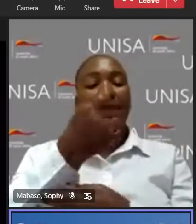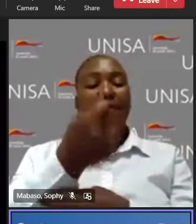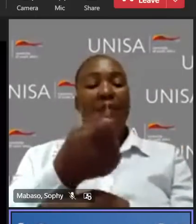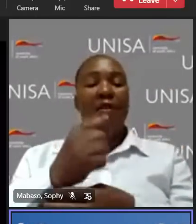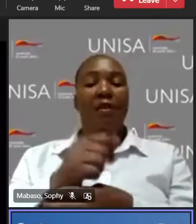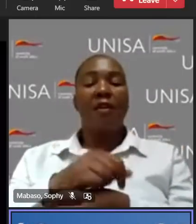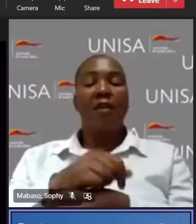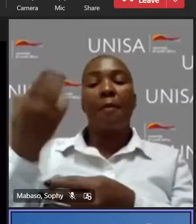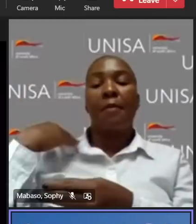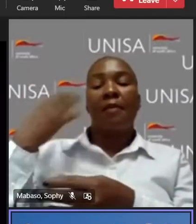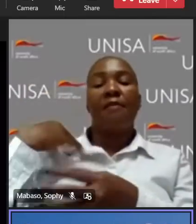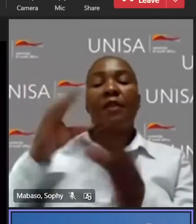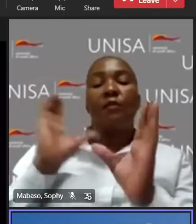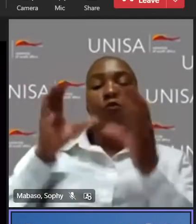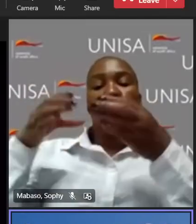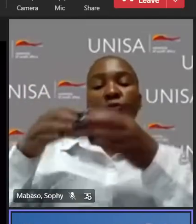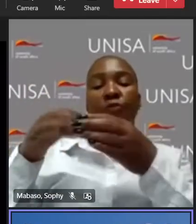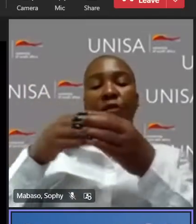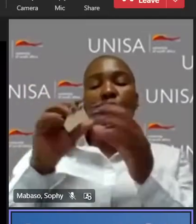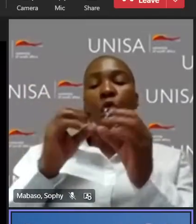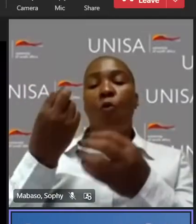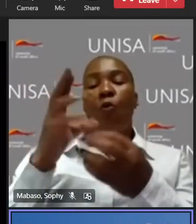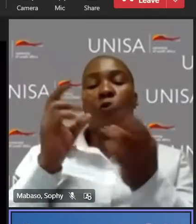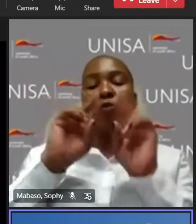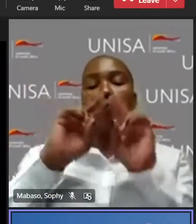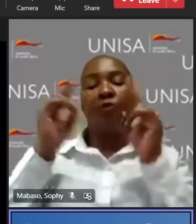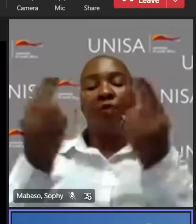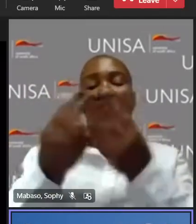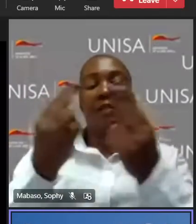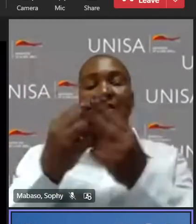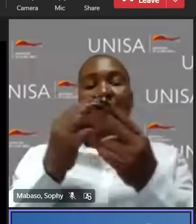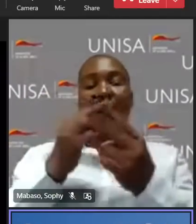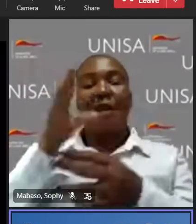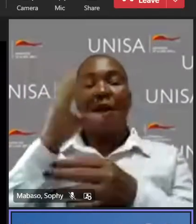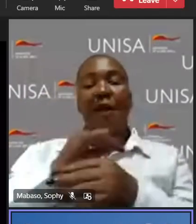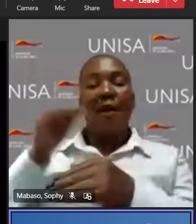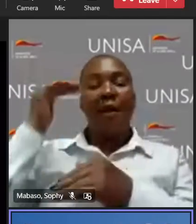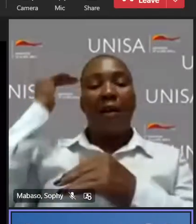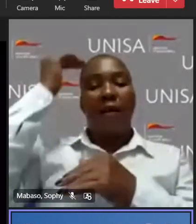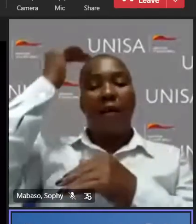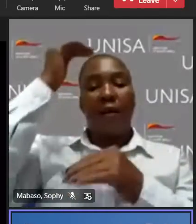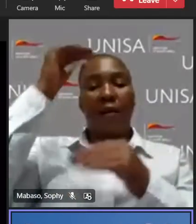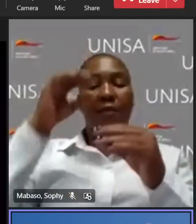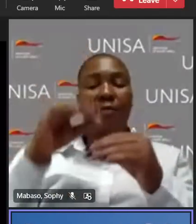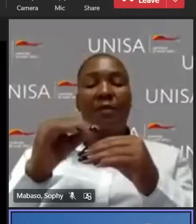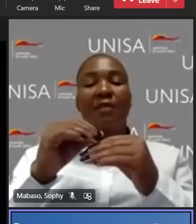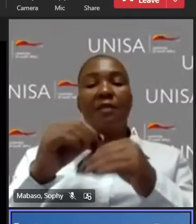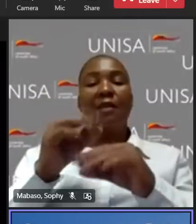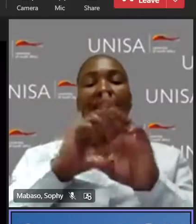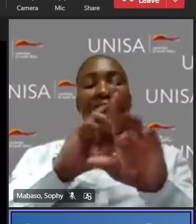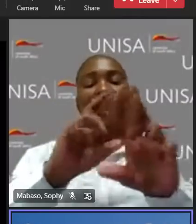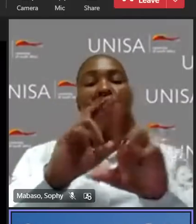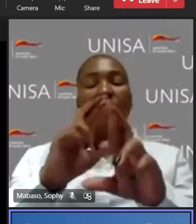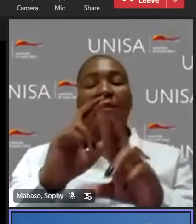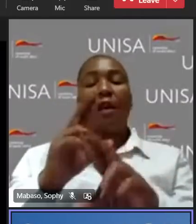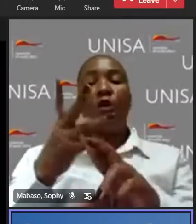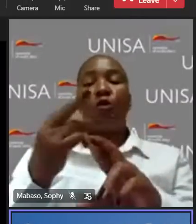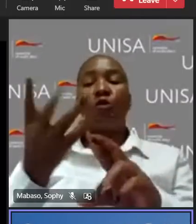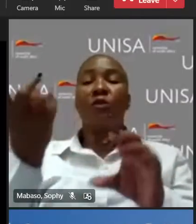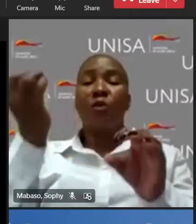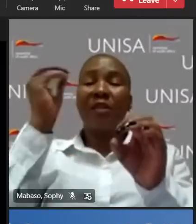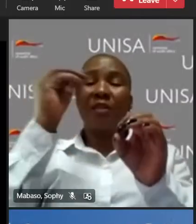previous institutions must ensure that the academic results are also loaded